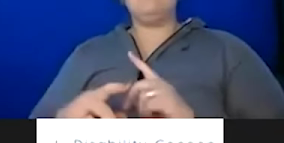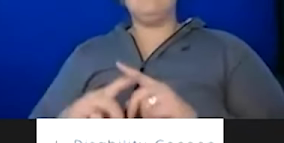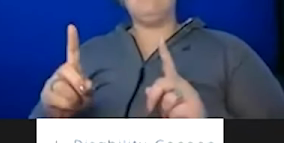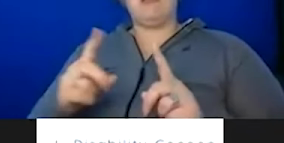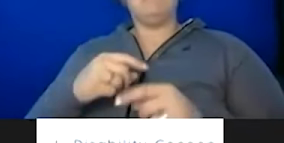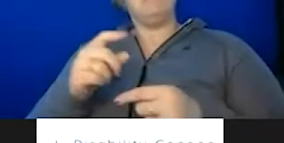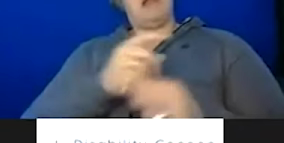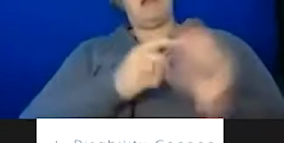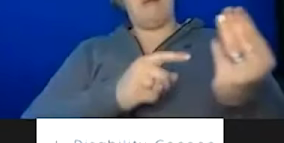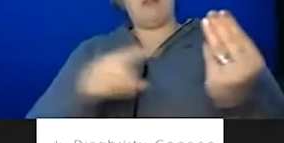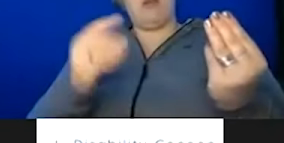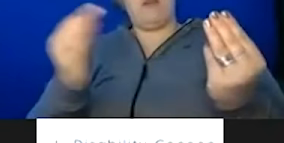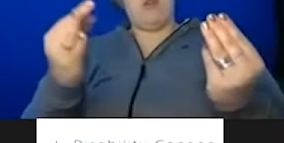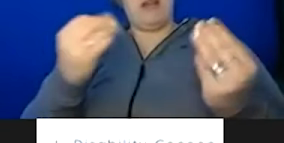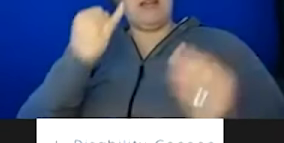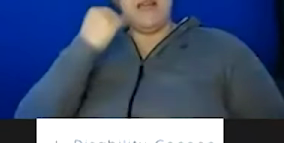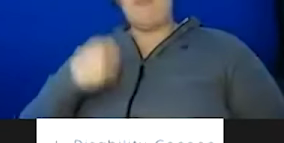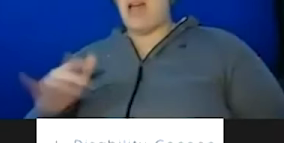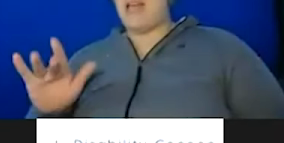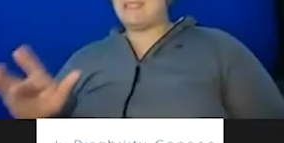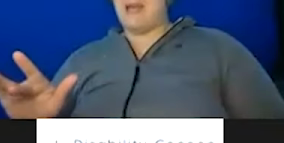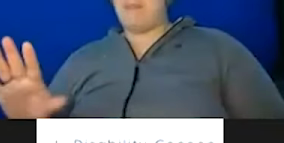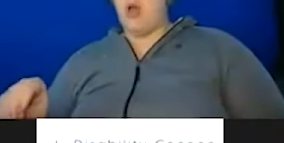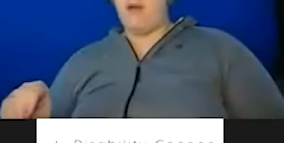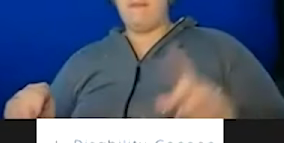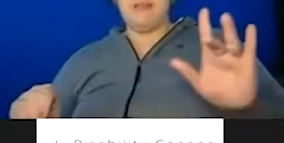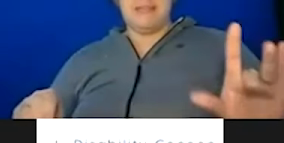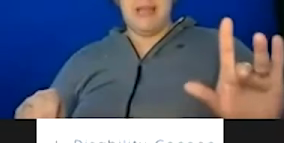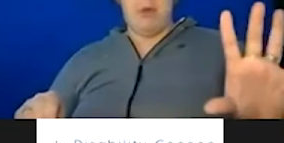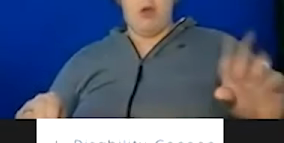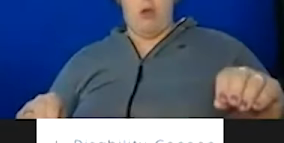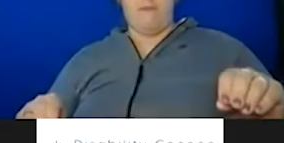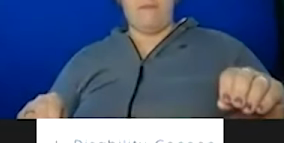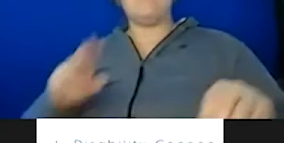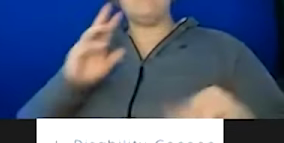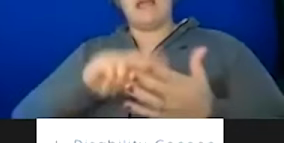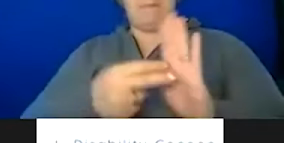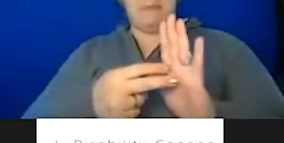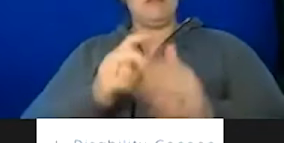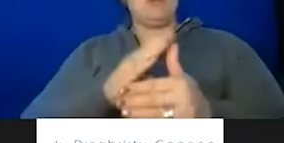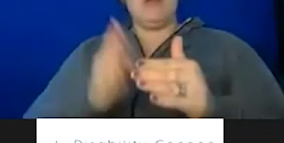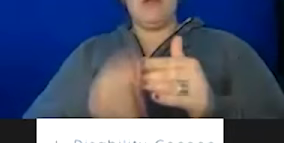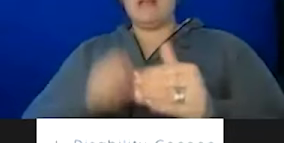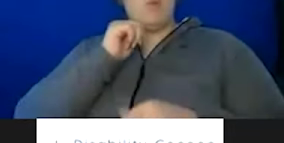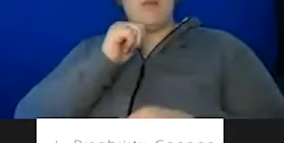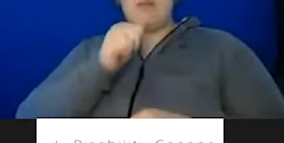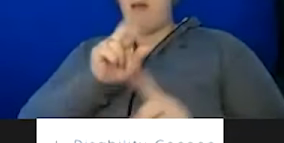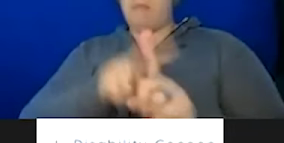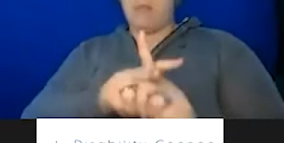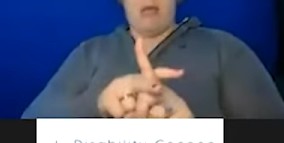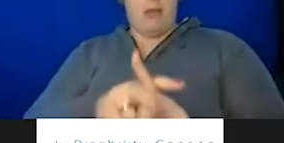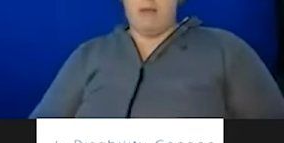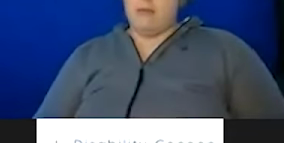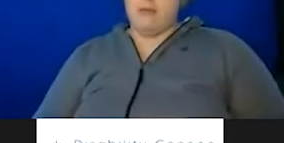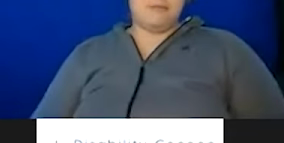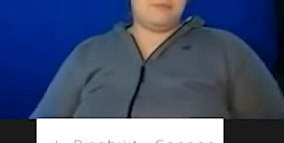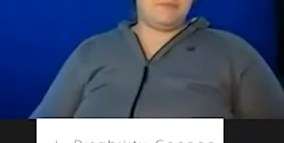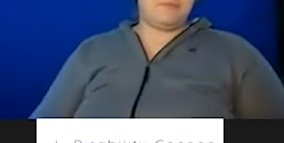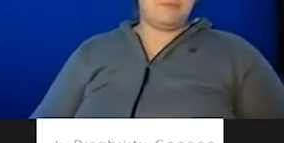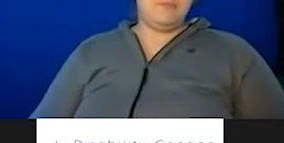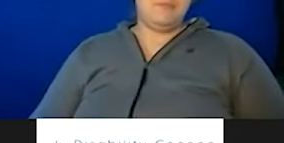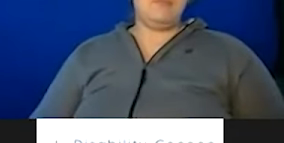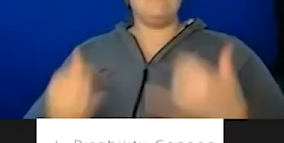on Saturday and Sunday there, it's going to remove that from the schedule. So now with the way that I have things set up, that